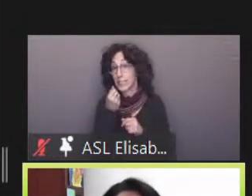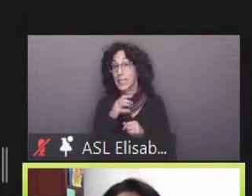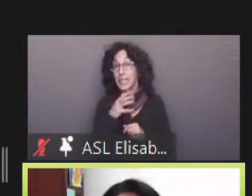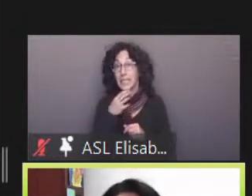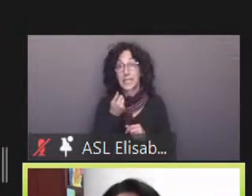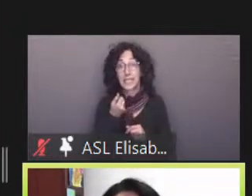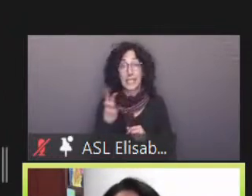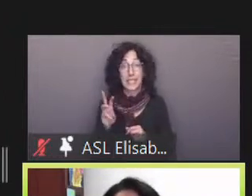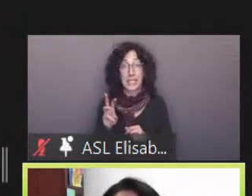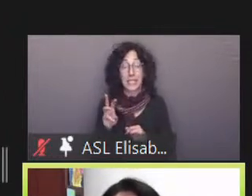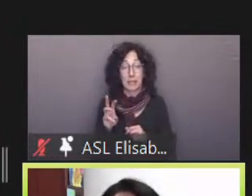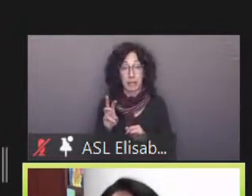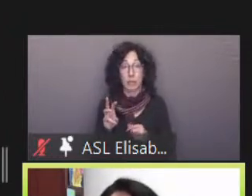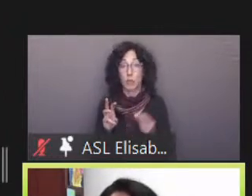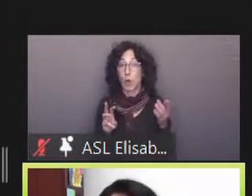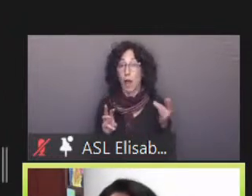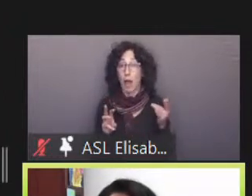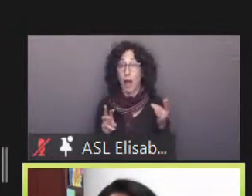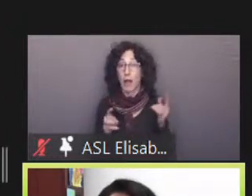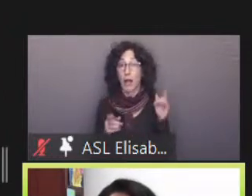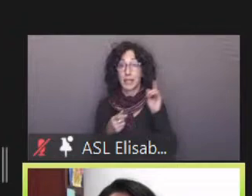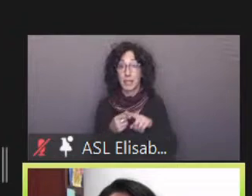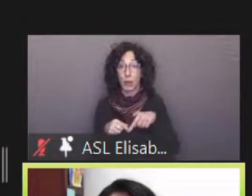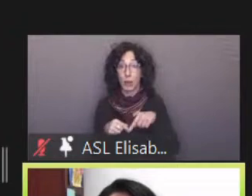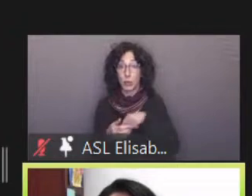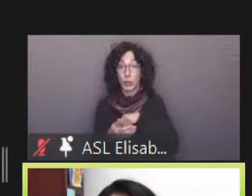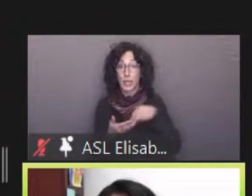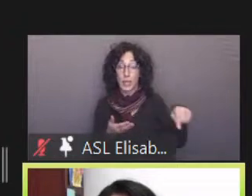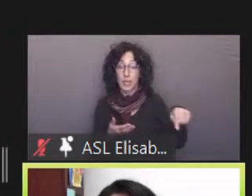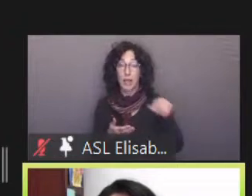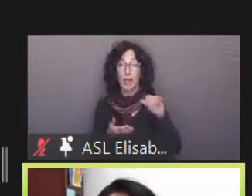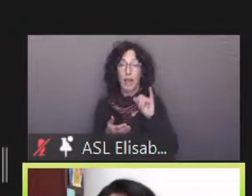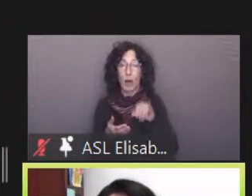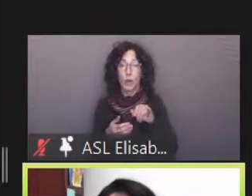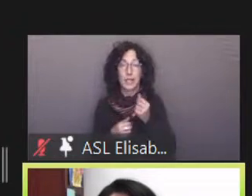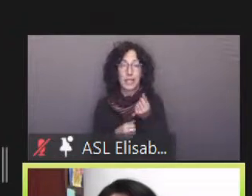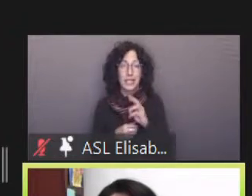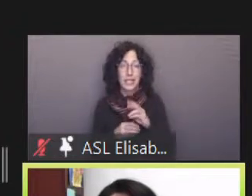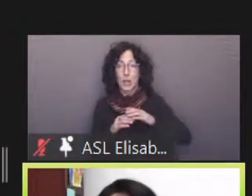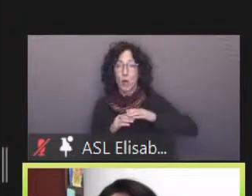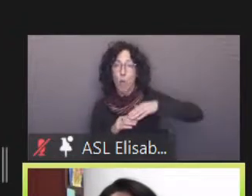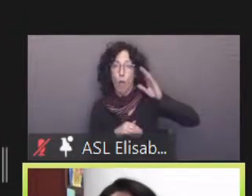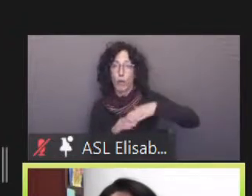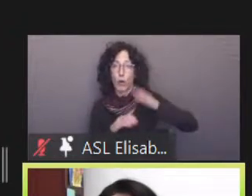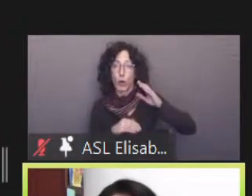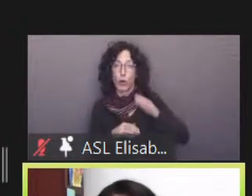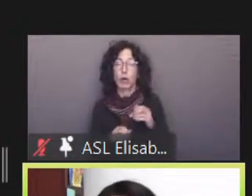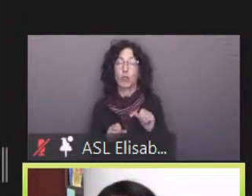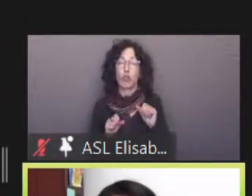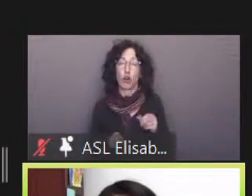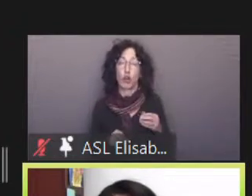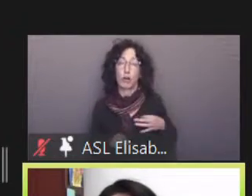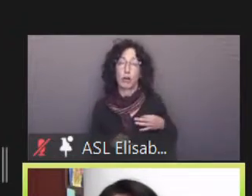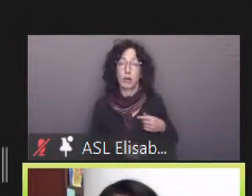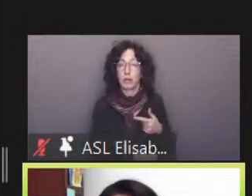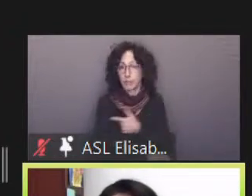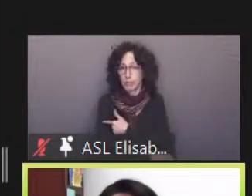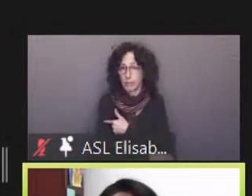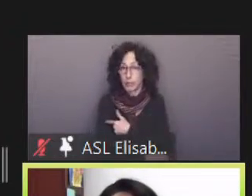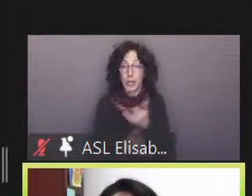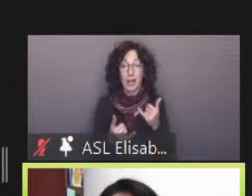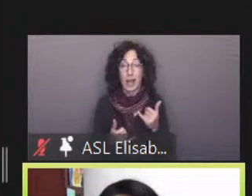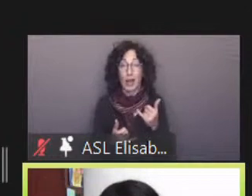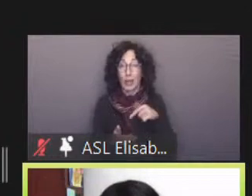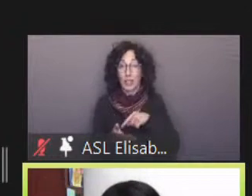until this week, that was the age cutoff for being eligible to get vaccine. And that has changed just